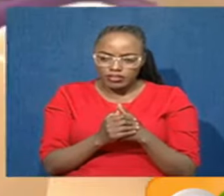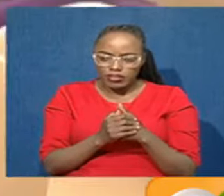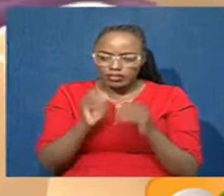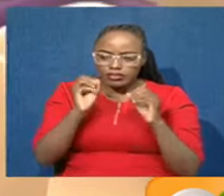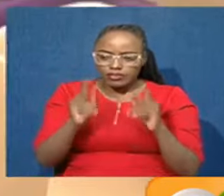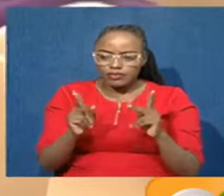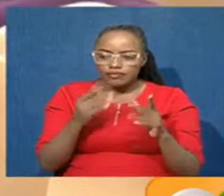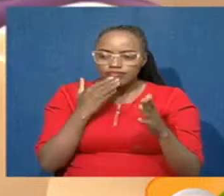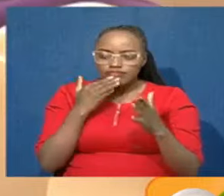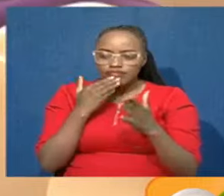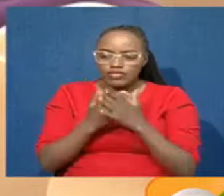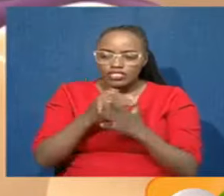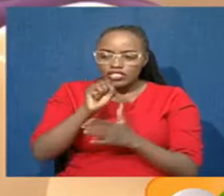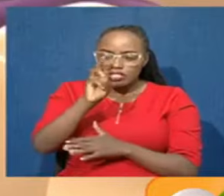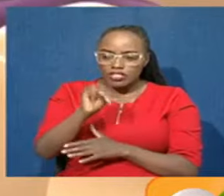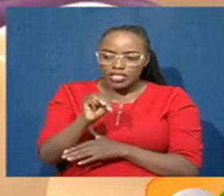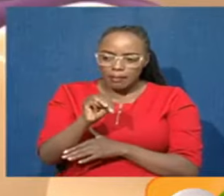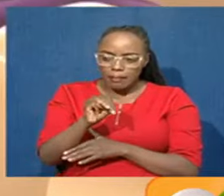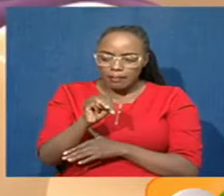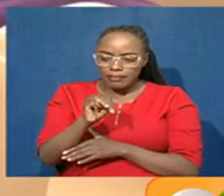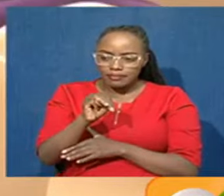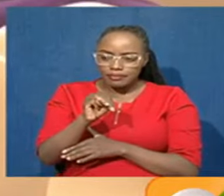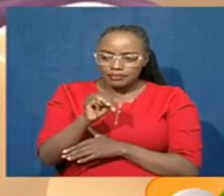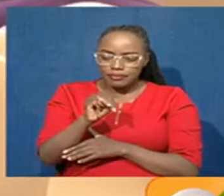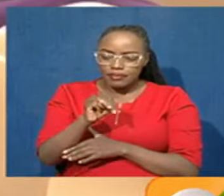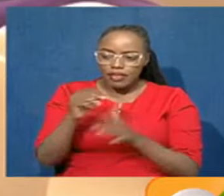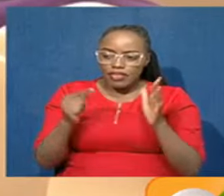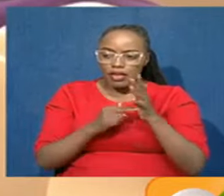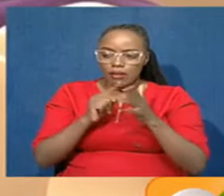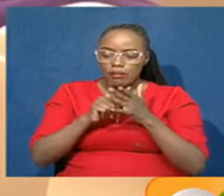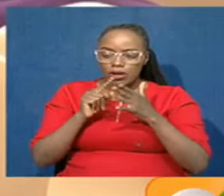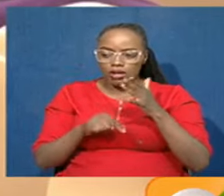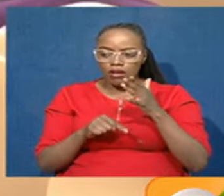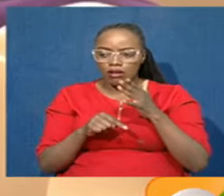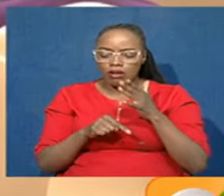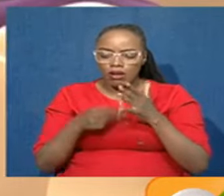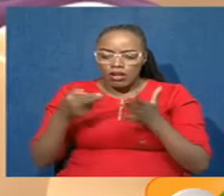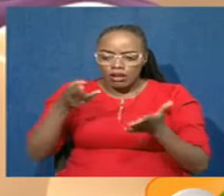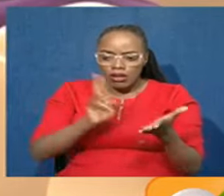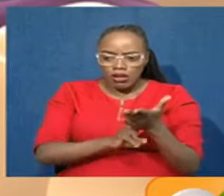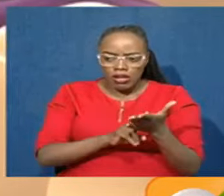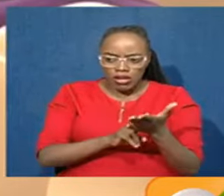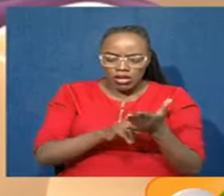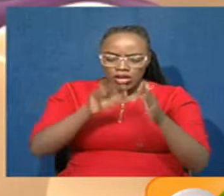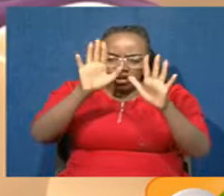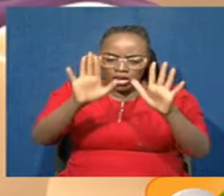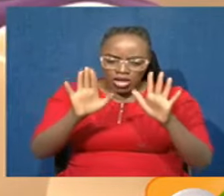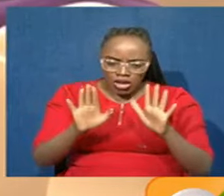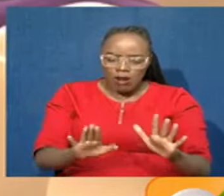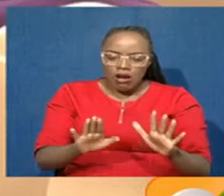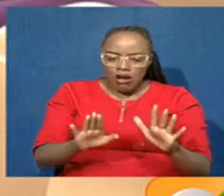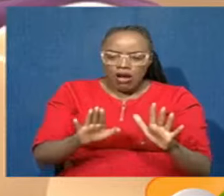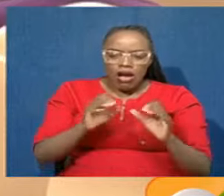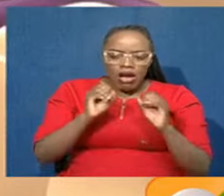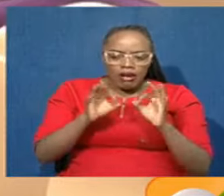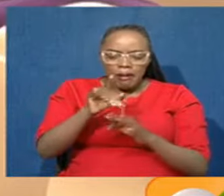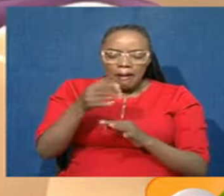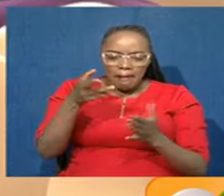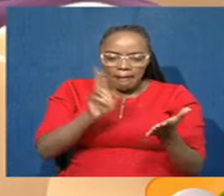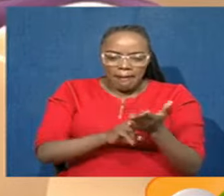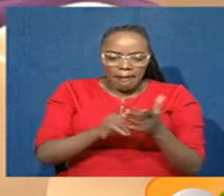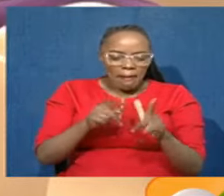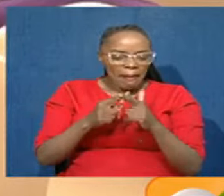Okay, thank you, Sam. The point here is that registration is important. You know, unless you are registered,